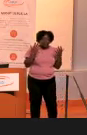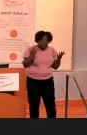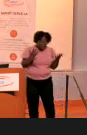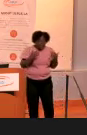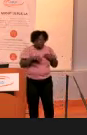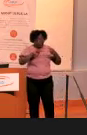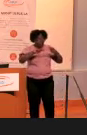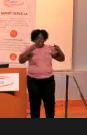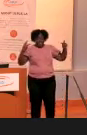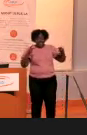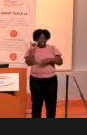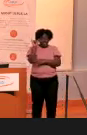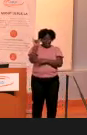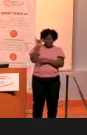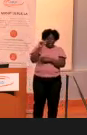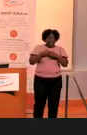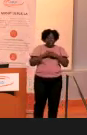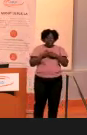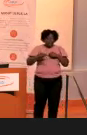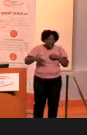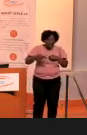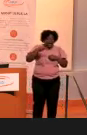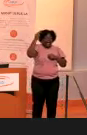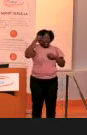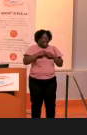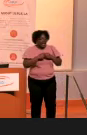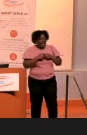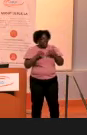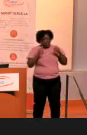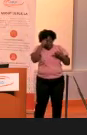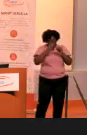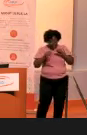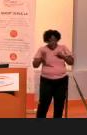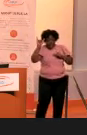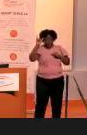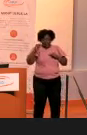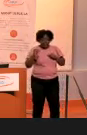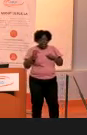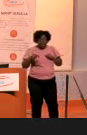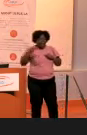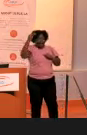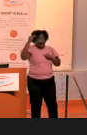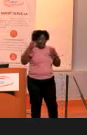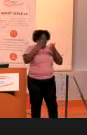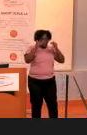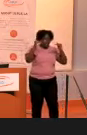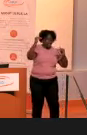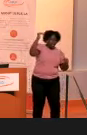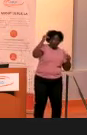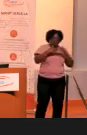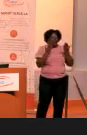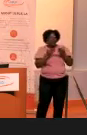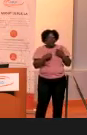of DNA antibodies, low levels of complement, other signs of active lupus like rashes,